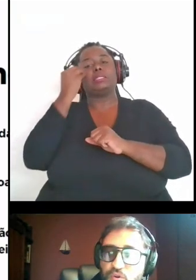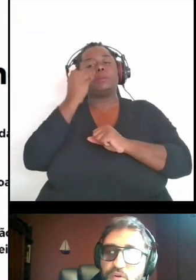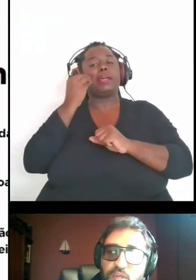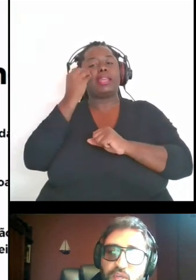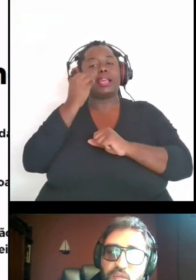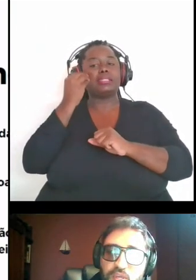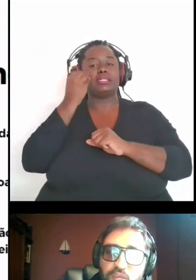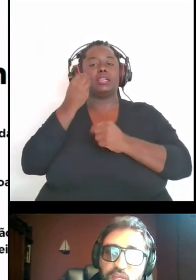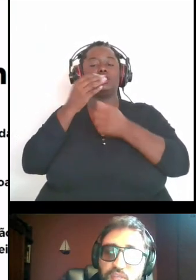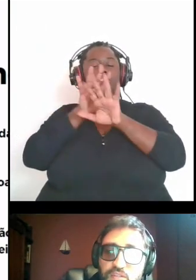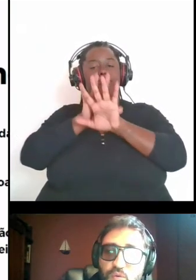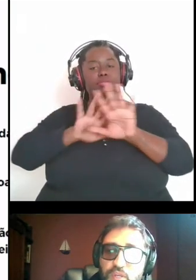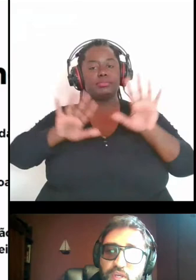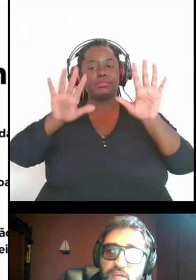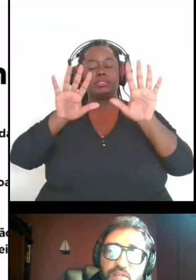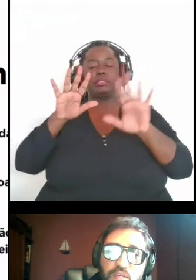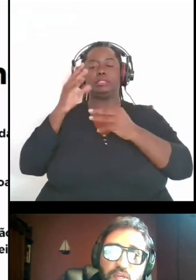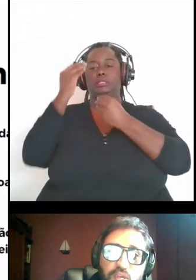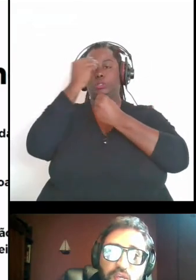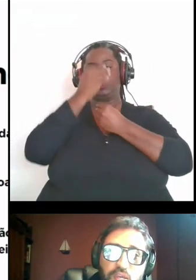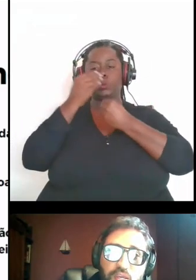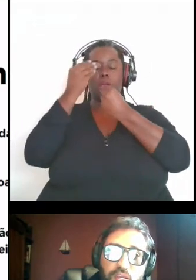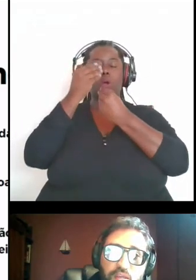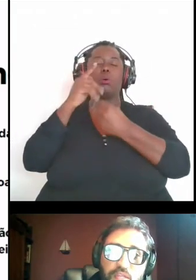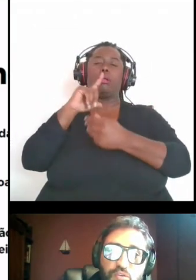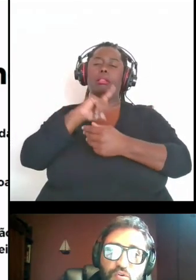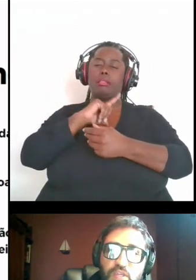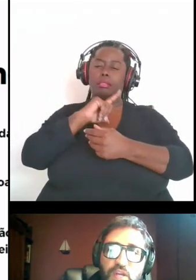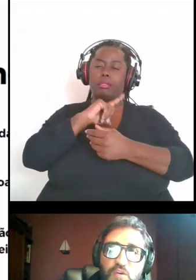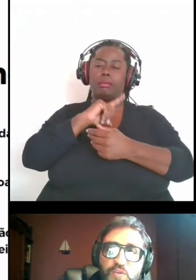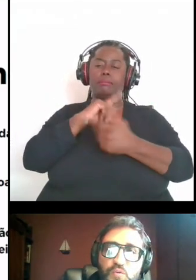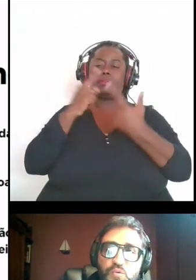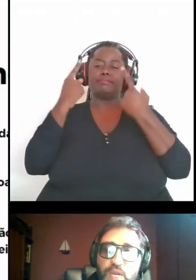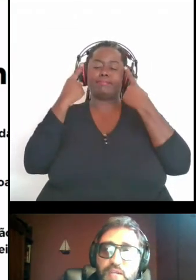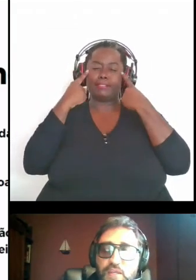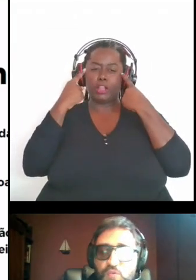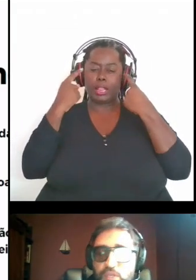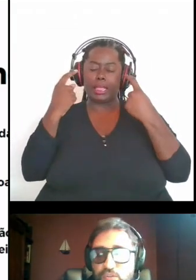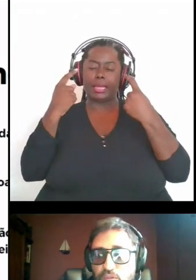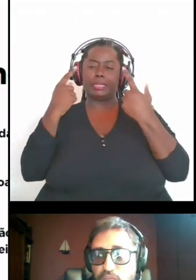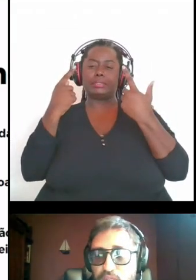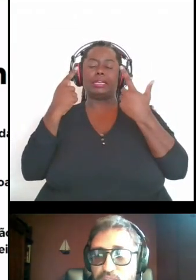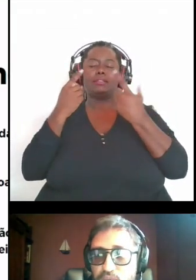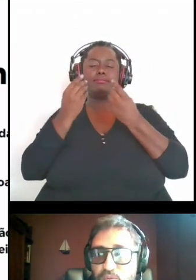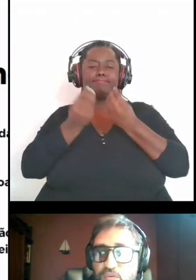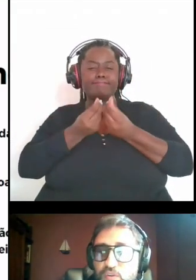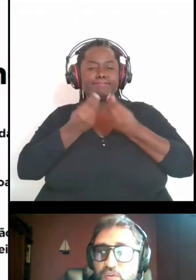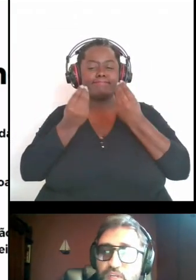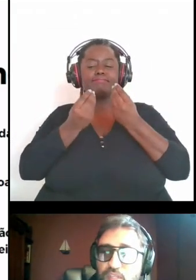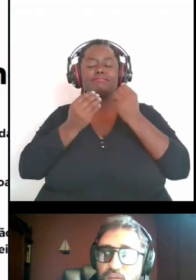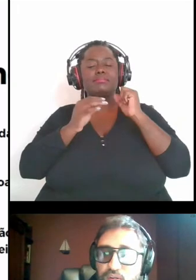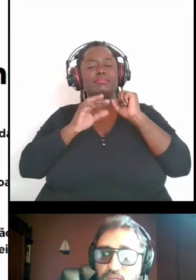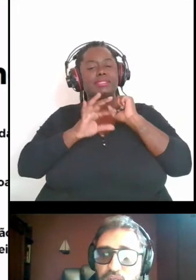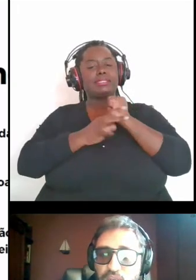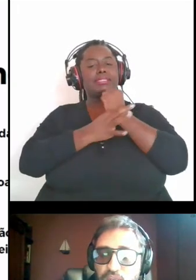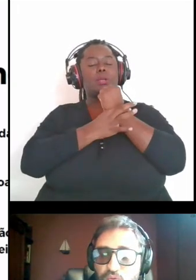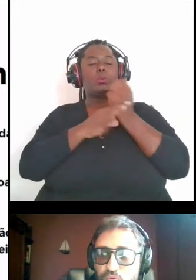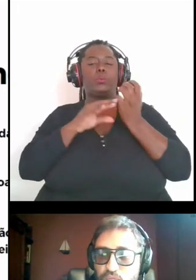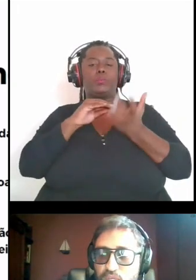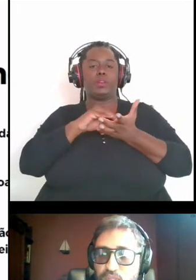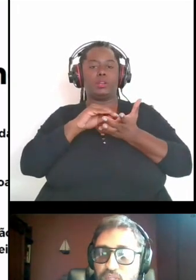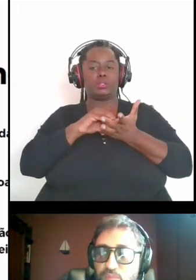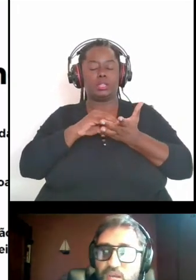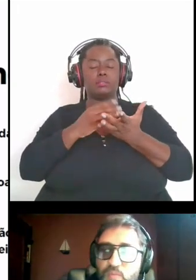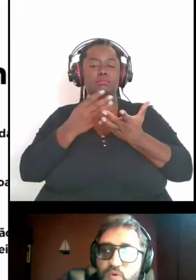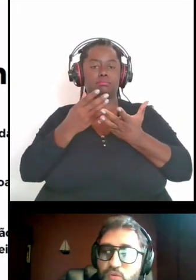experience of sexual dissidence involved a lot of insecurity a lot of violence